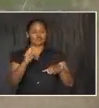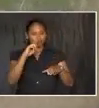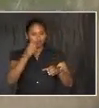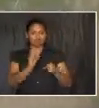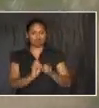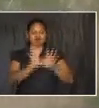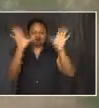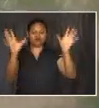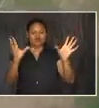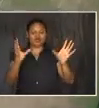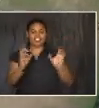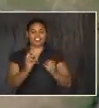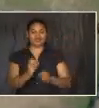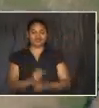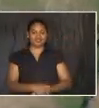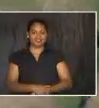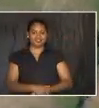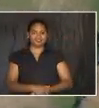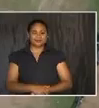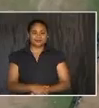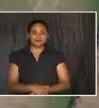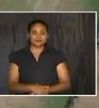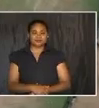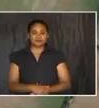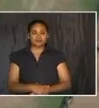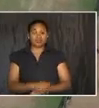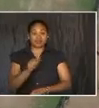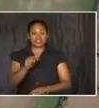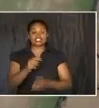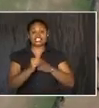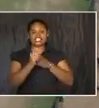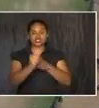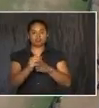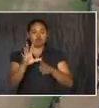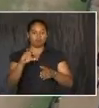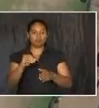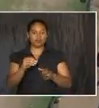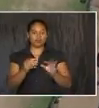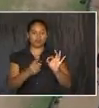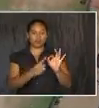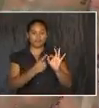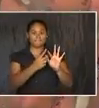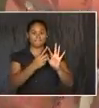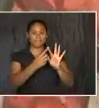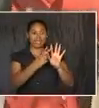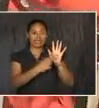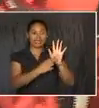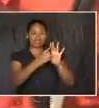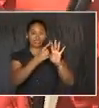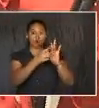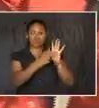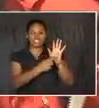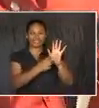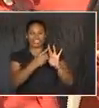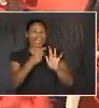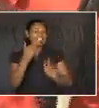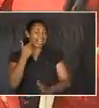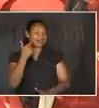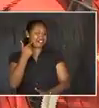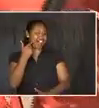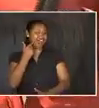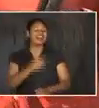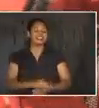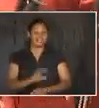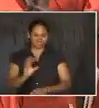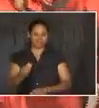officer, the third battalion, Lieutenant Colonel Penion Naliba, and Nanda Tek Mongosa, the Rai, the Bengravi, Memberleta, and the March Pass, and Gravital